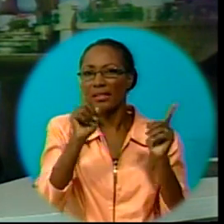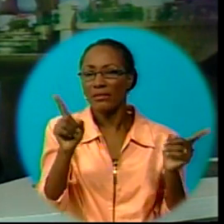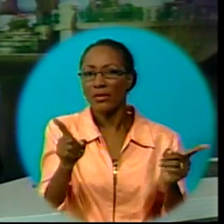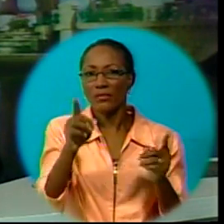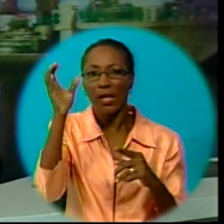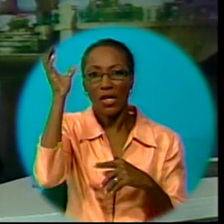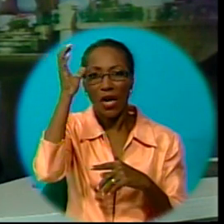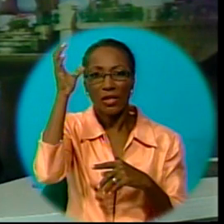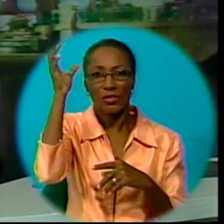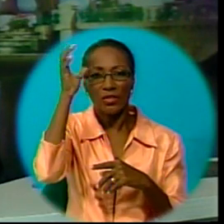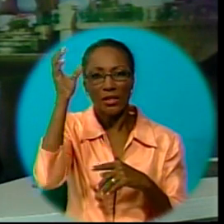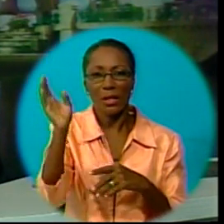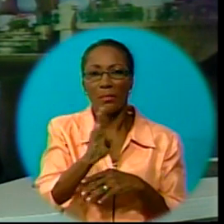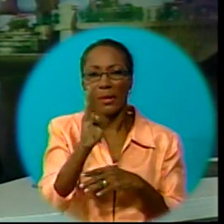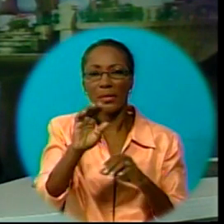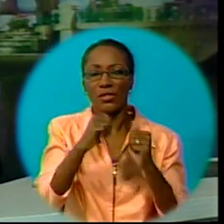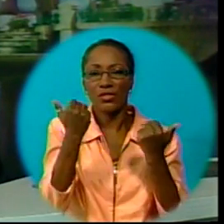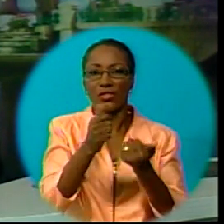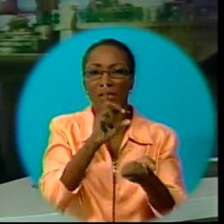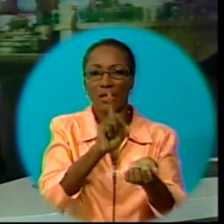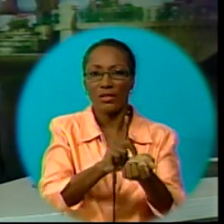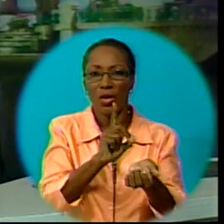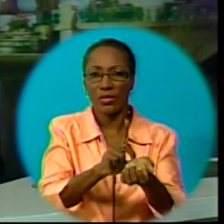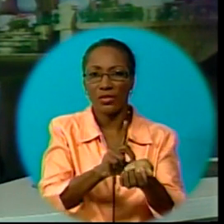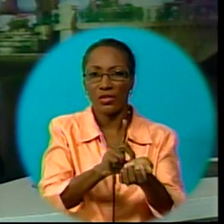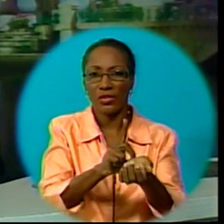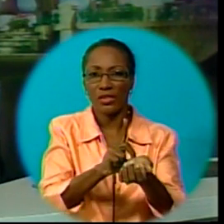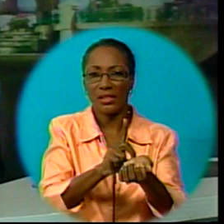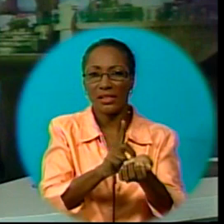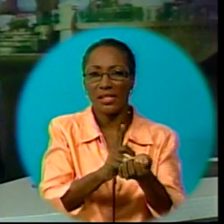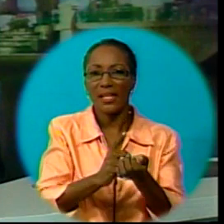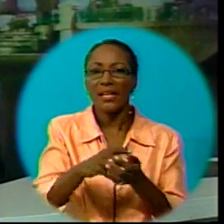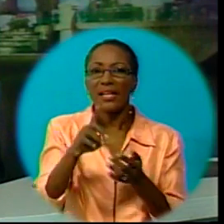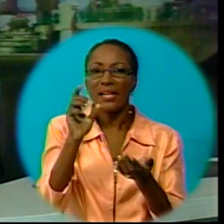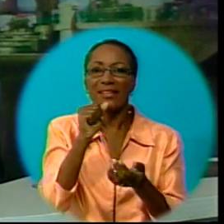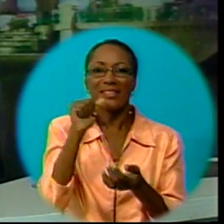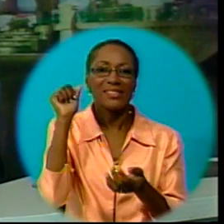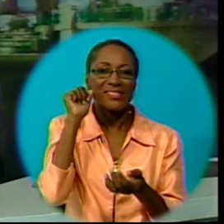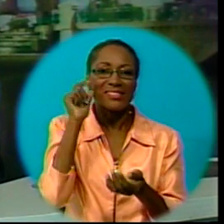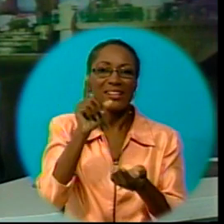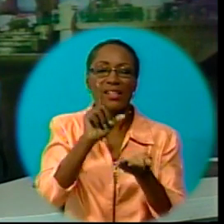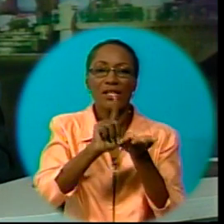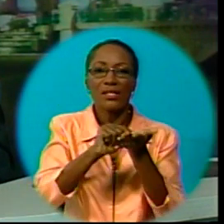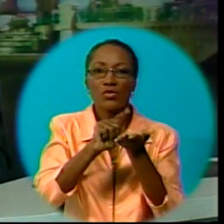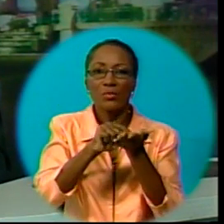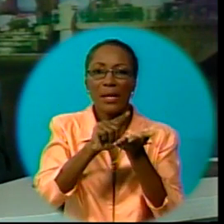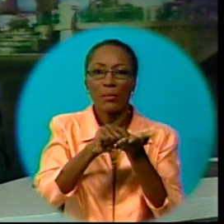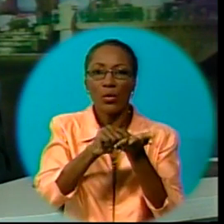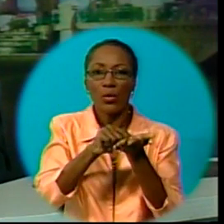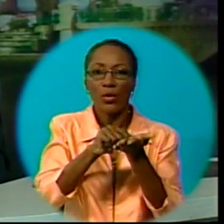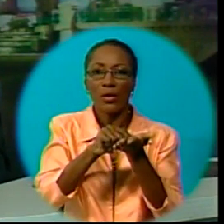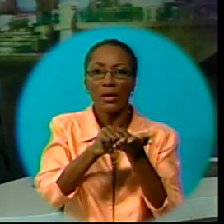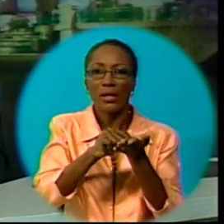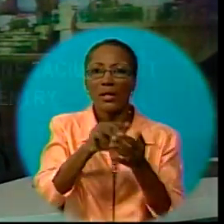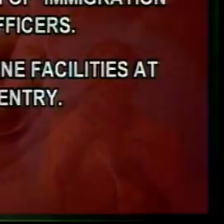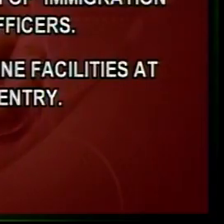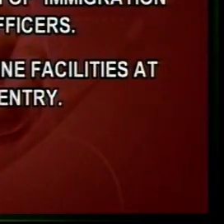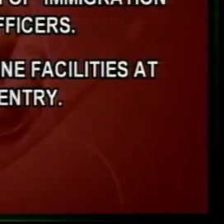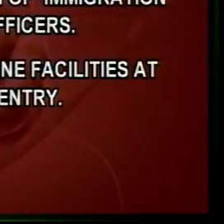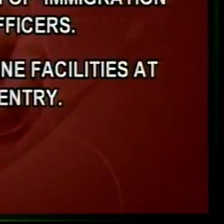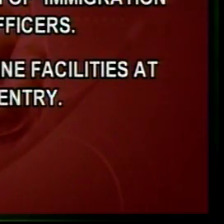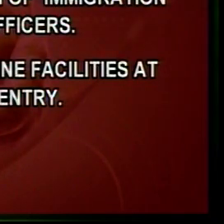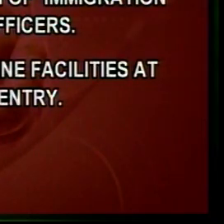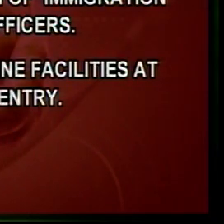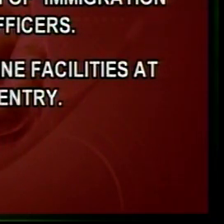of the Barbados Association of Medical Practitioners, in an article carried in yesterday's Nation newspaper. The ministry says